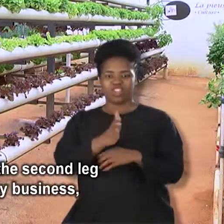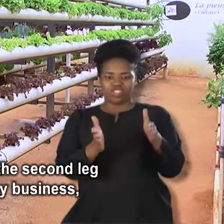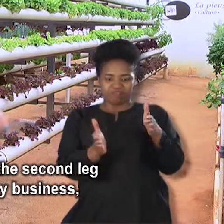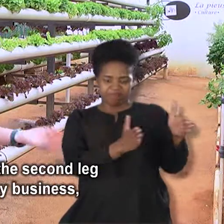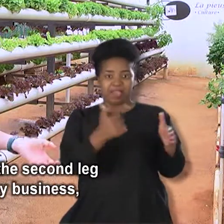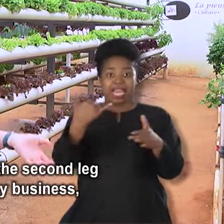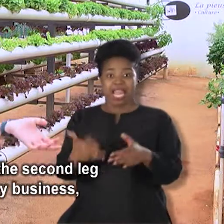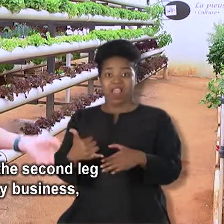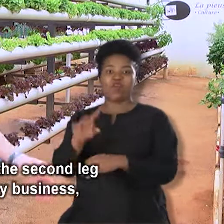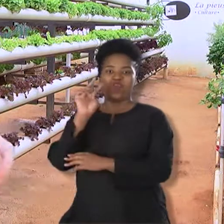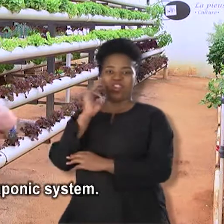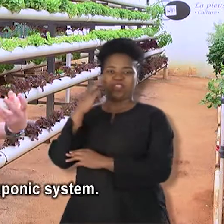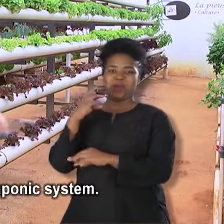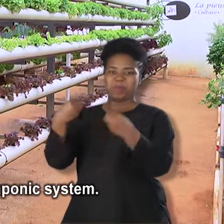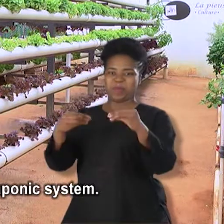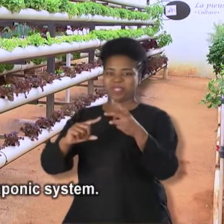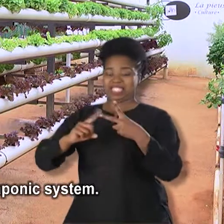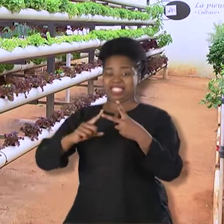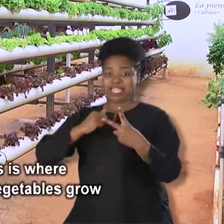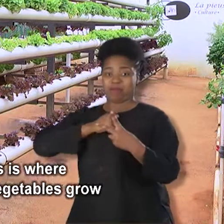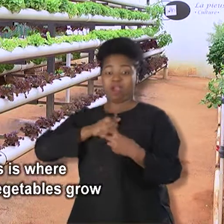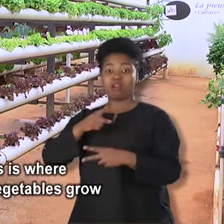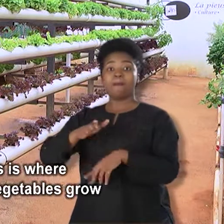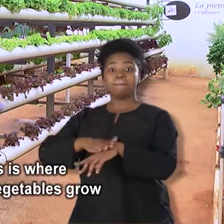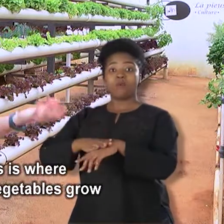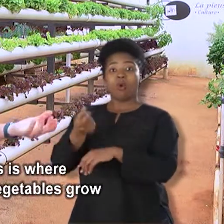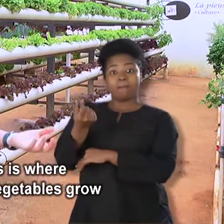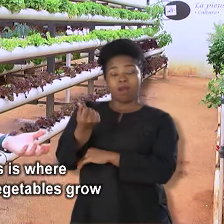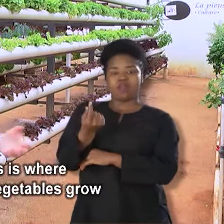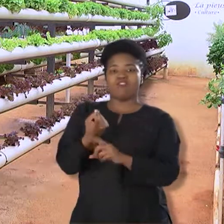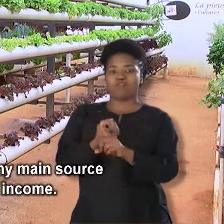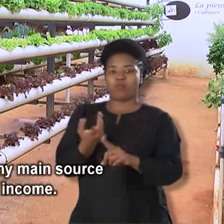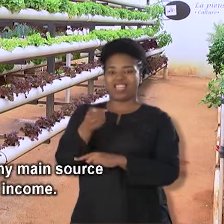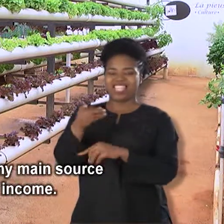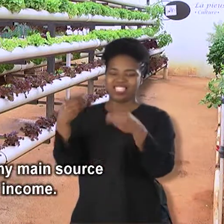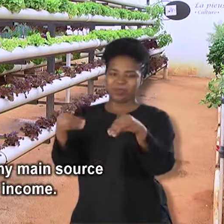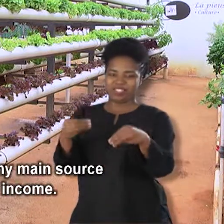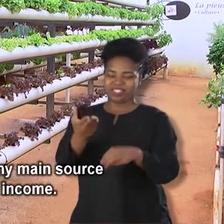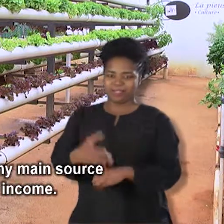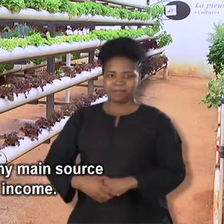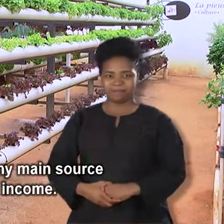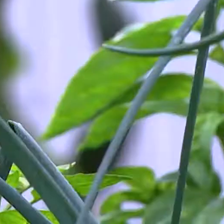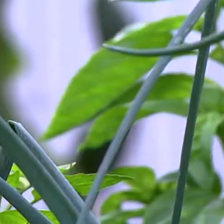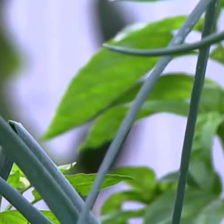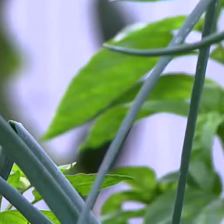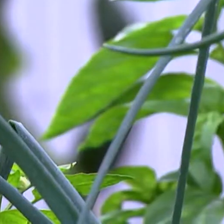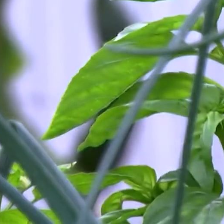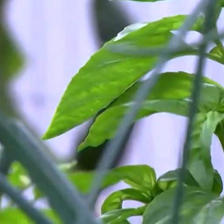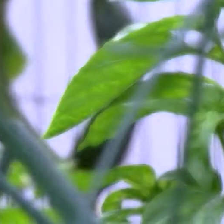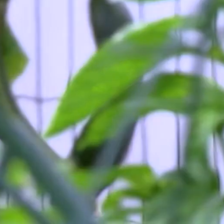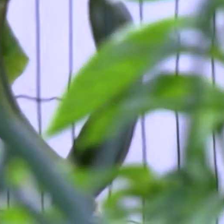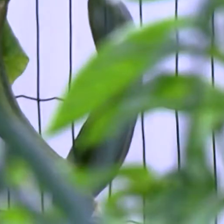This is the second leg of my business, the aquaponics system. This is where all the vegetables grow and this is my main source of income currently.